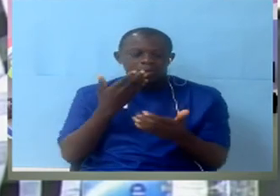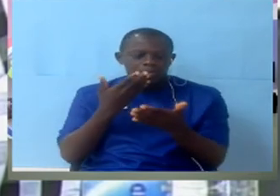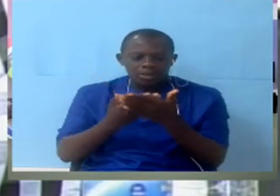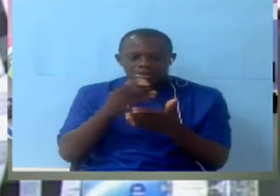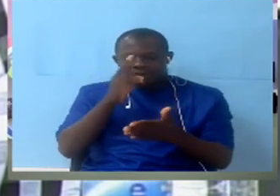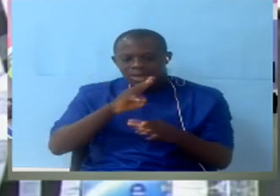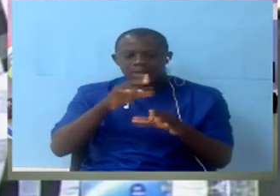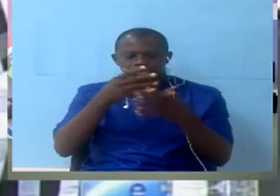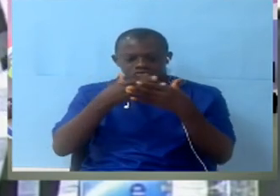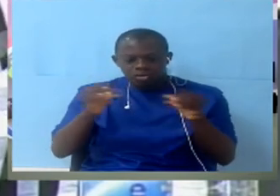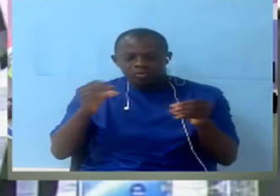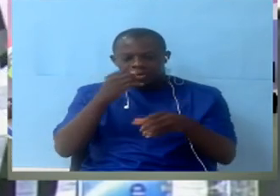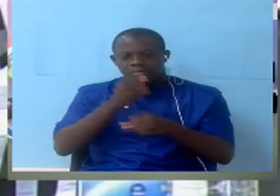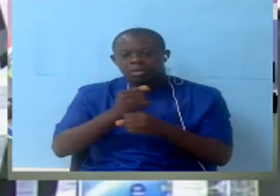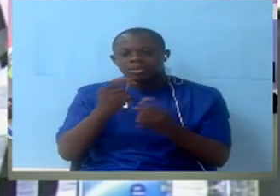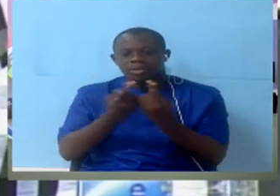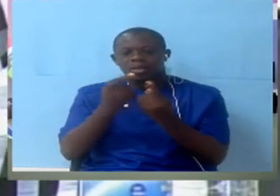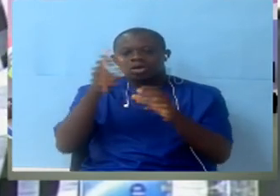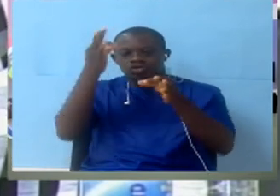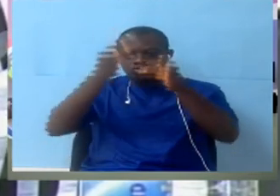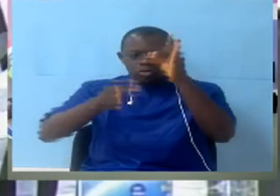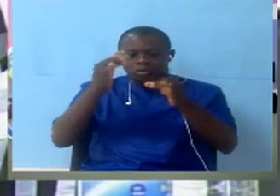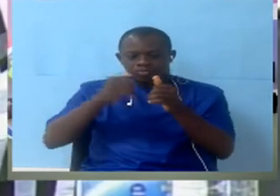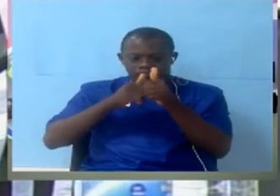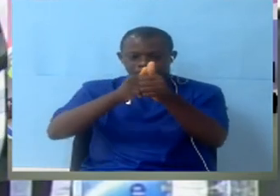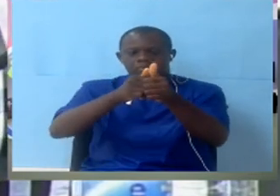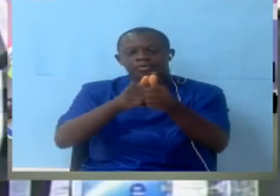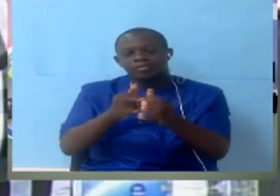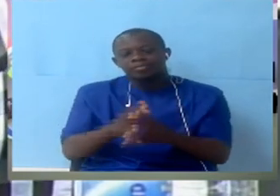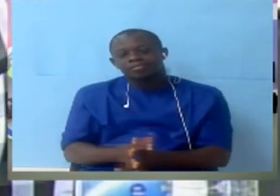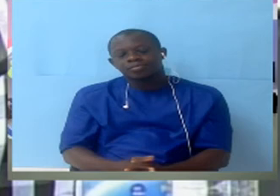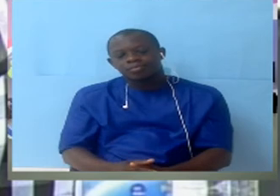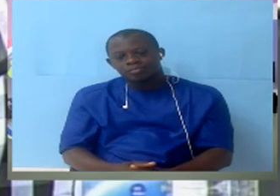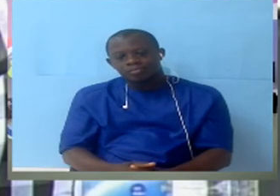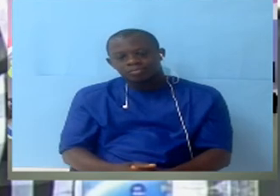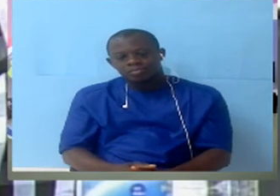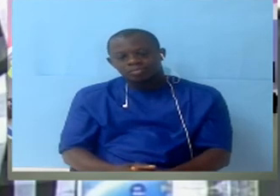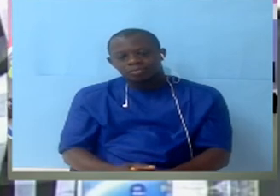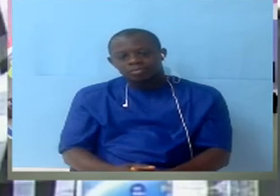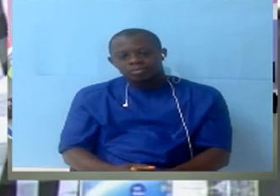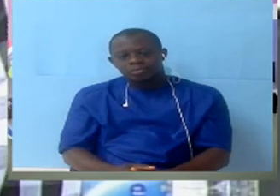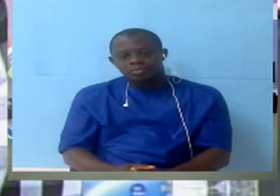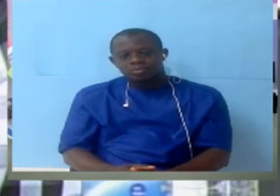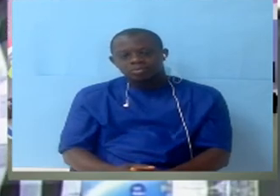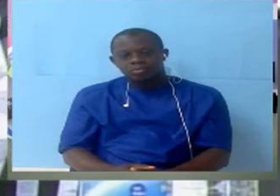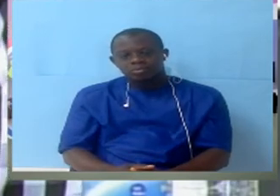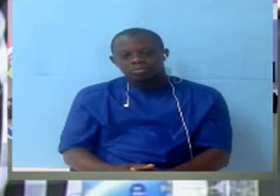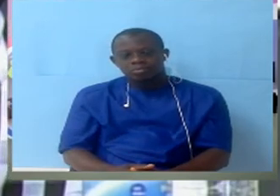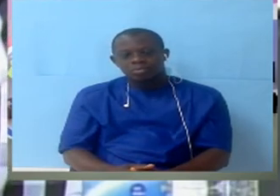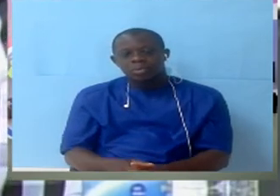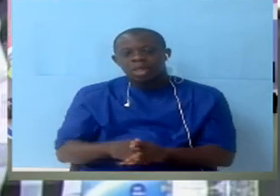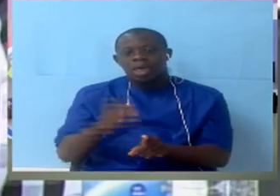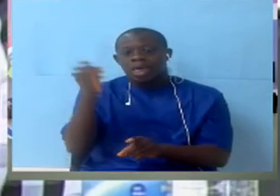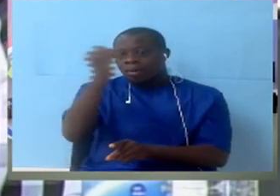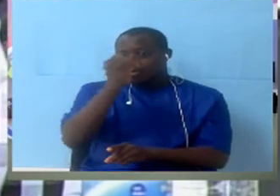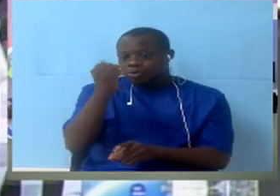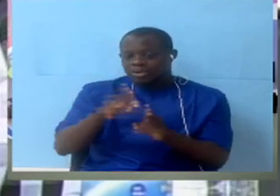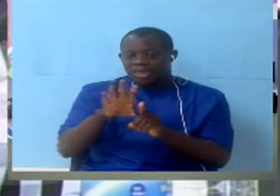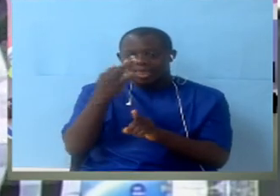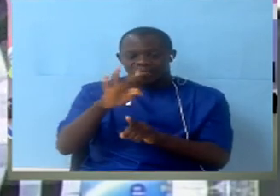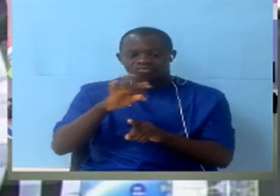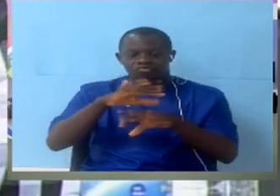make things straight and let justice prevail. Because tiara na beti na dara fana. Because